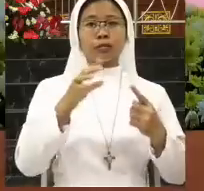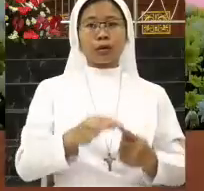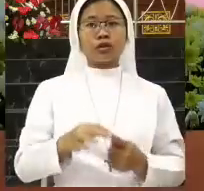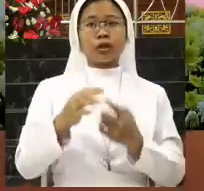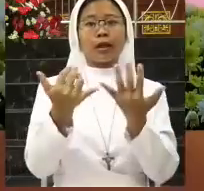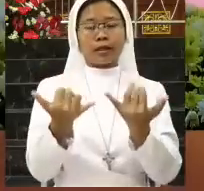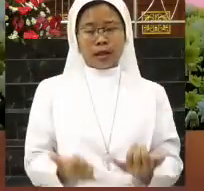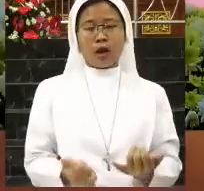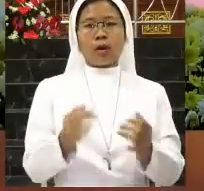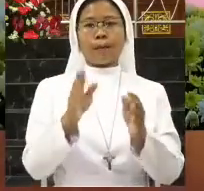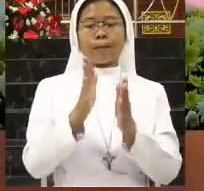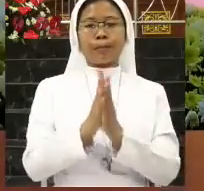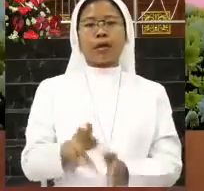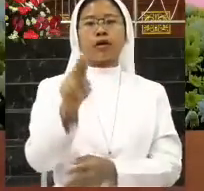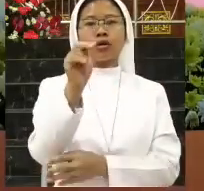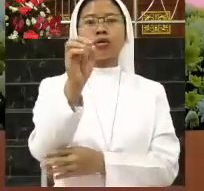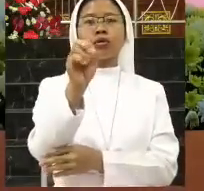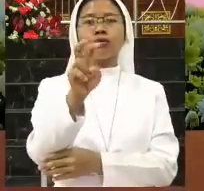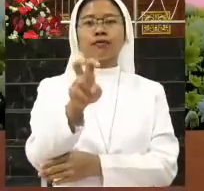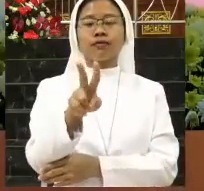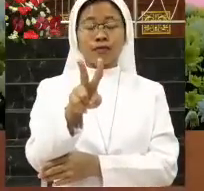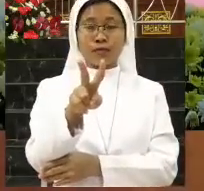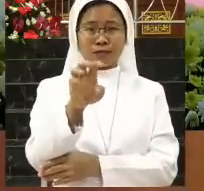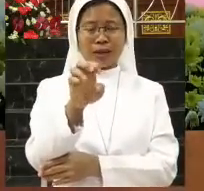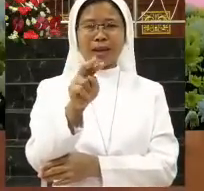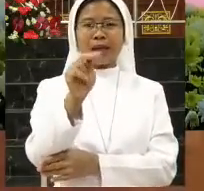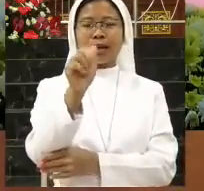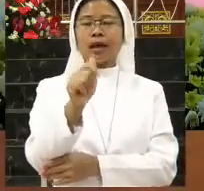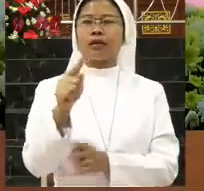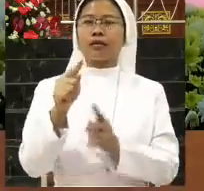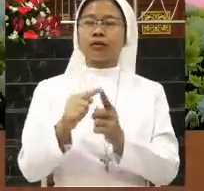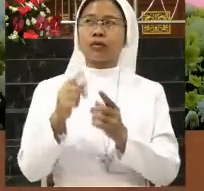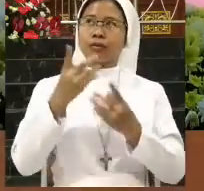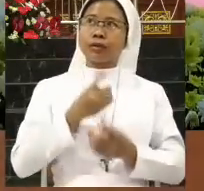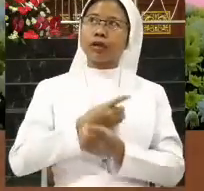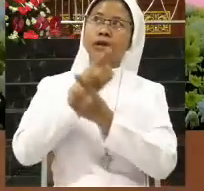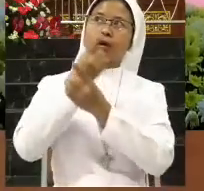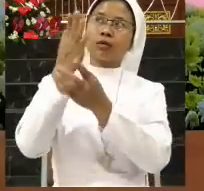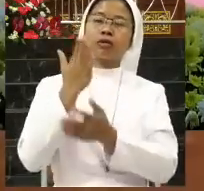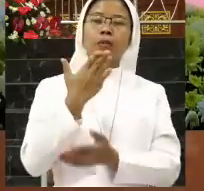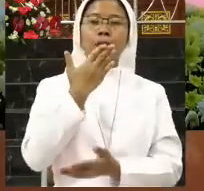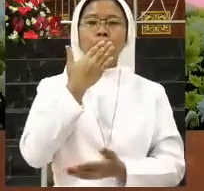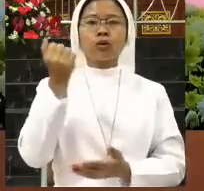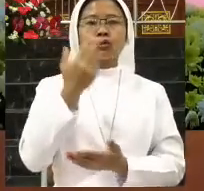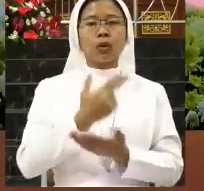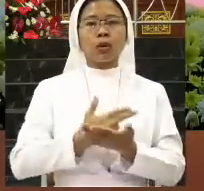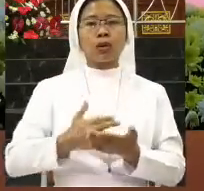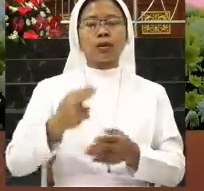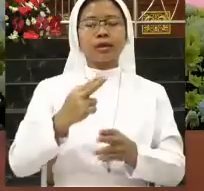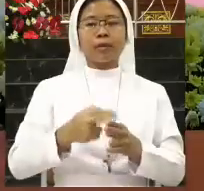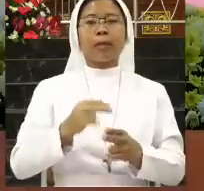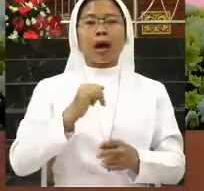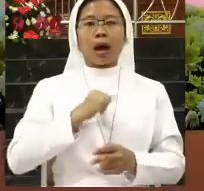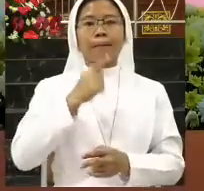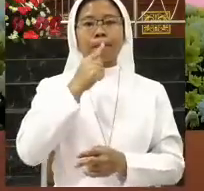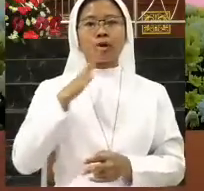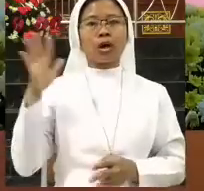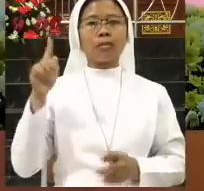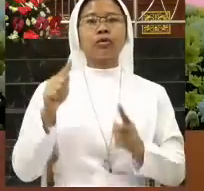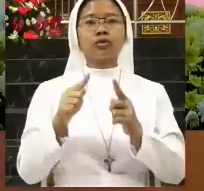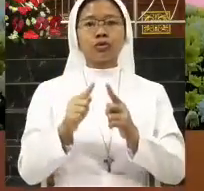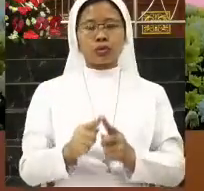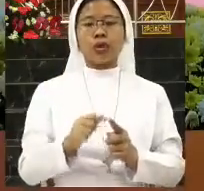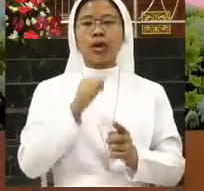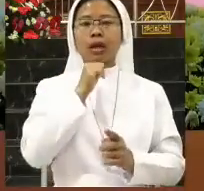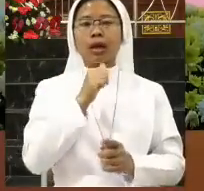during this novena, which I dedicate to the glory of her most holy name, I promise never more to